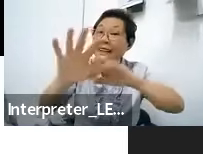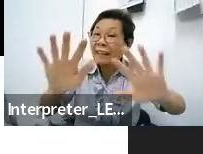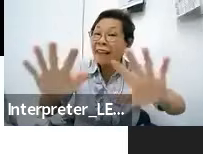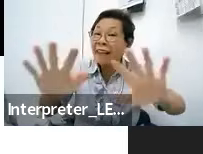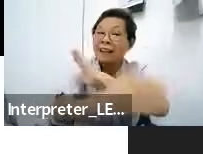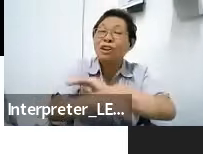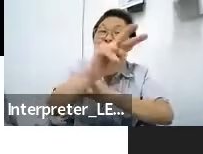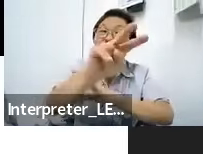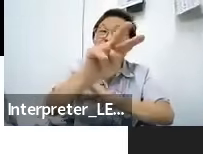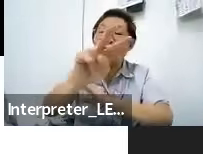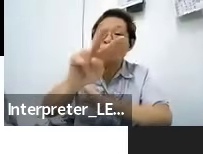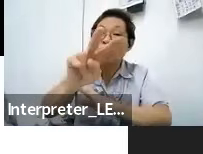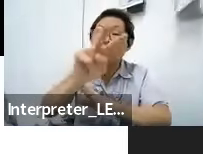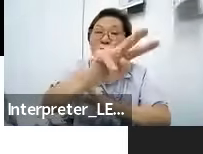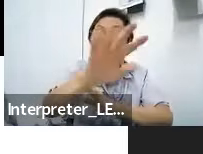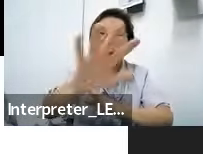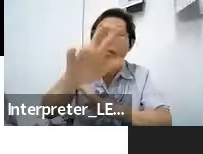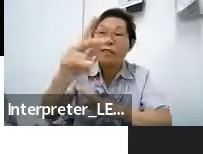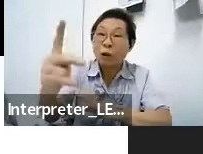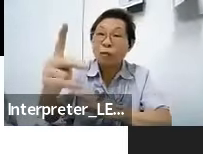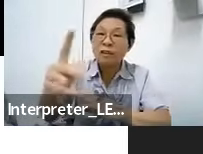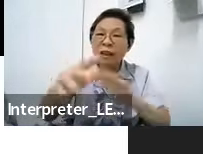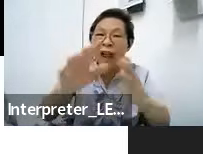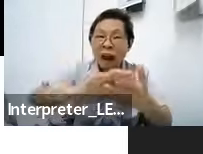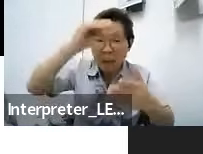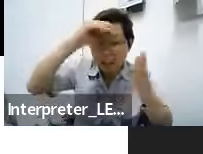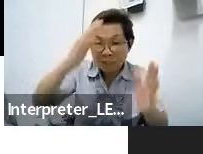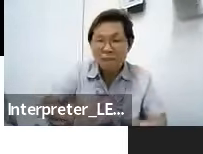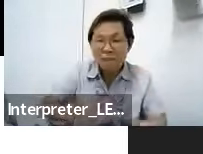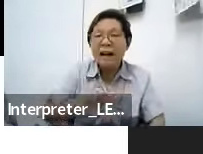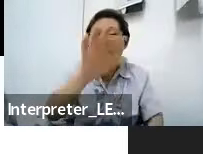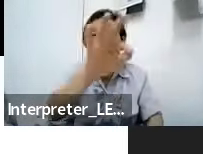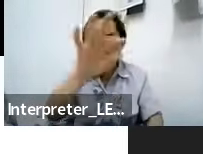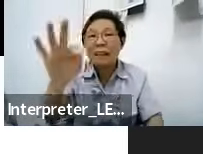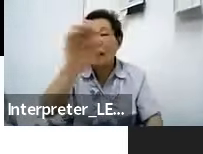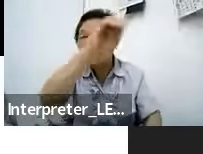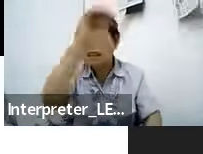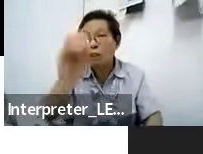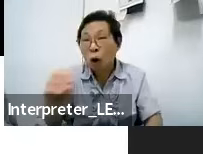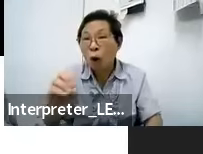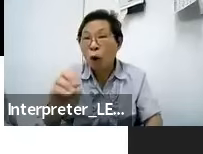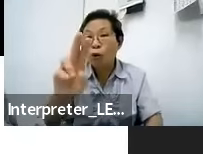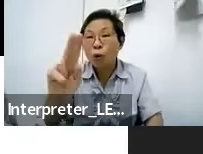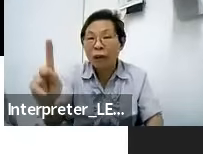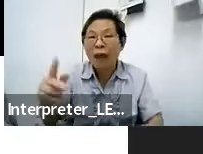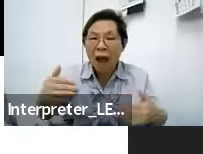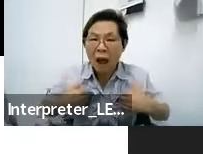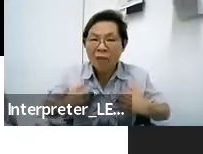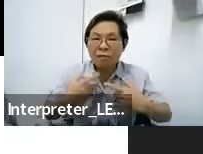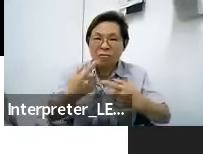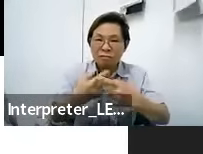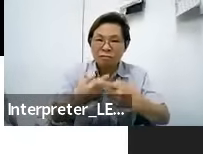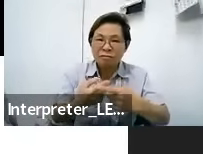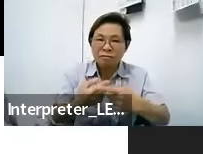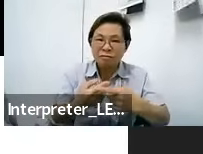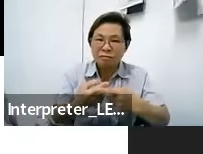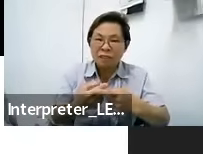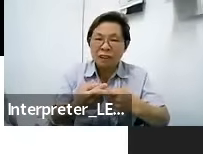learners supported. 99% of the UK learners have some form of learning differences SEN in the